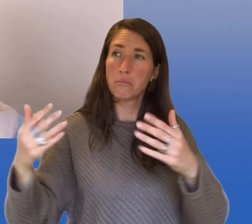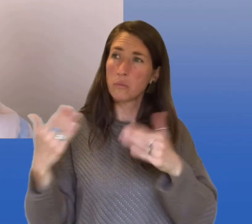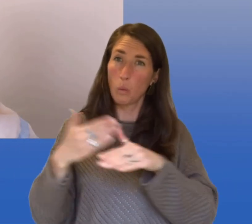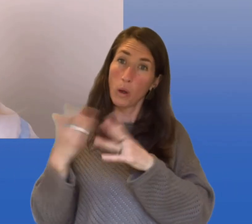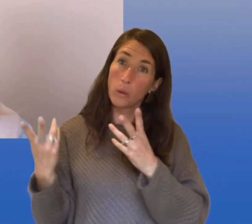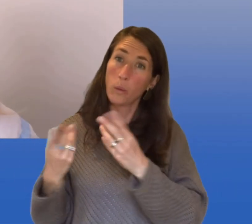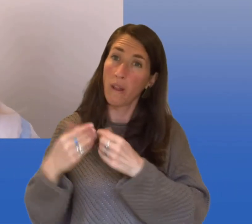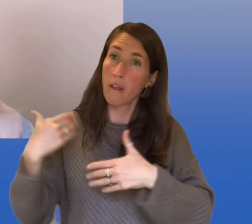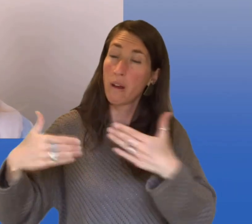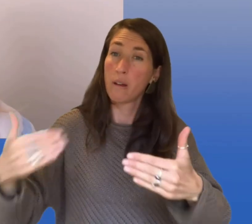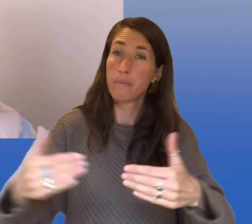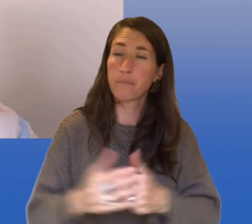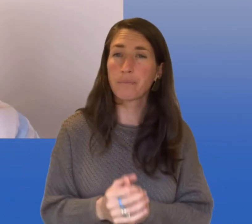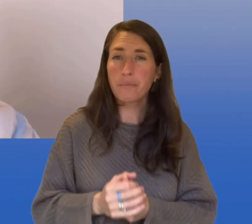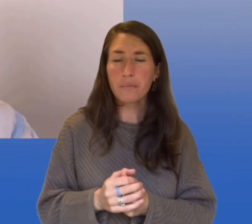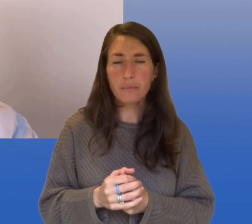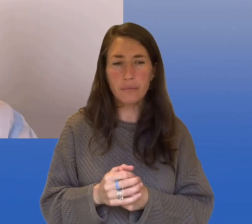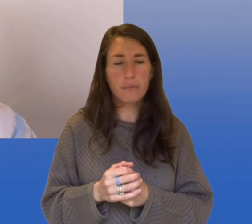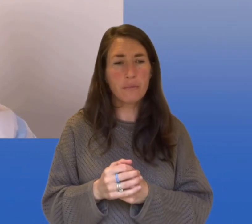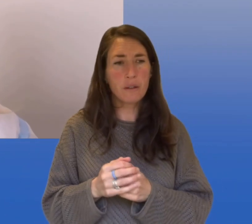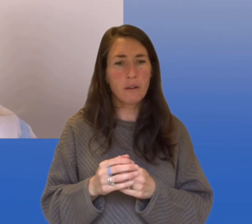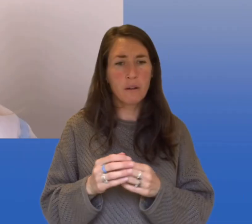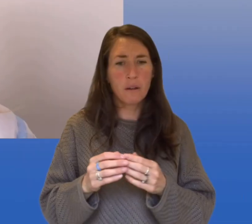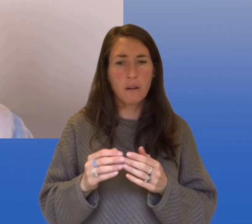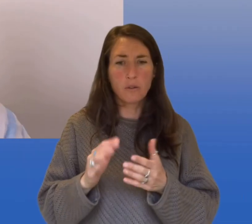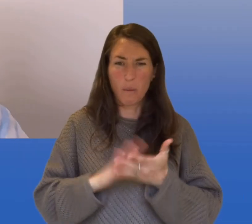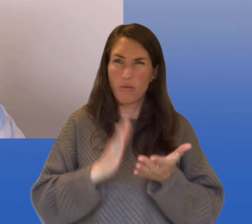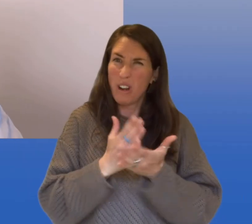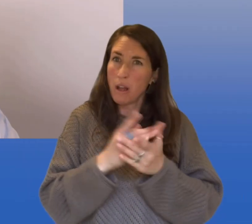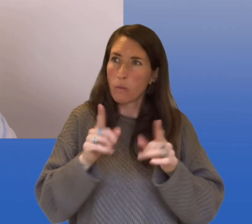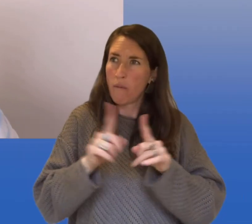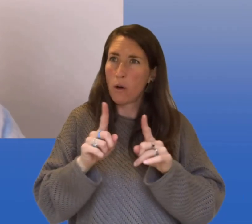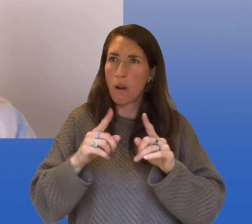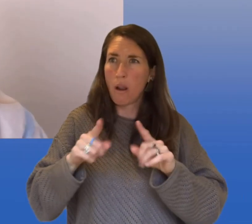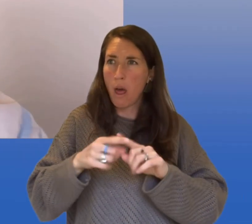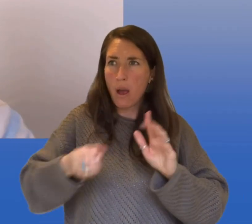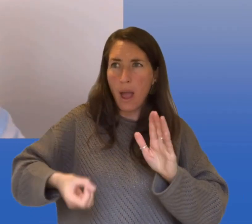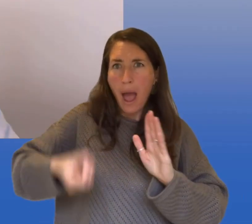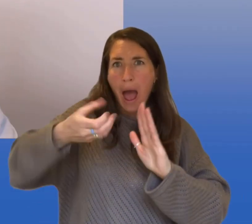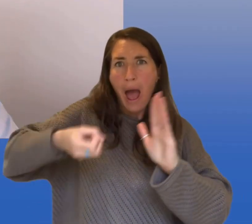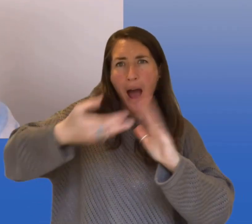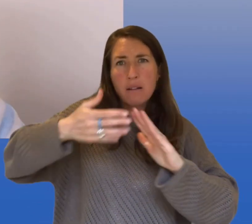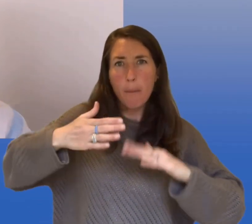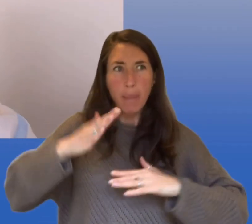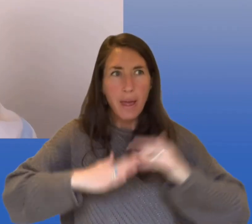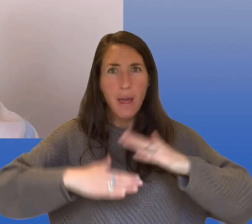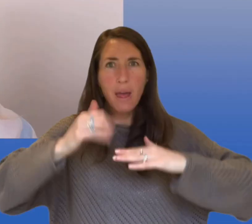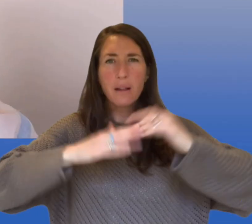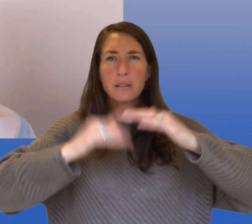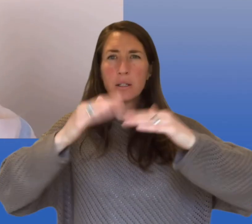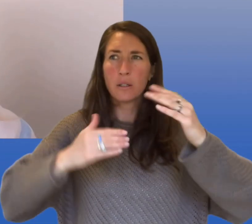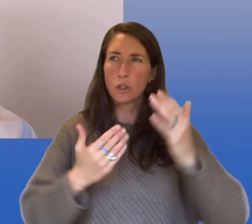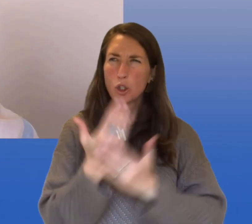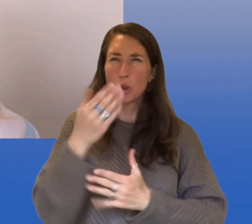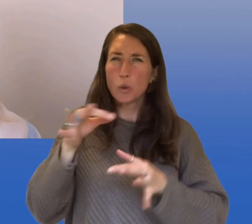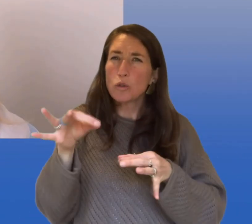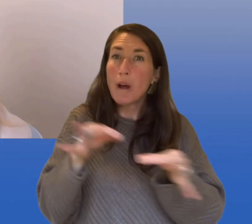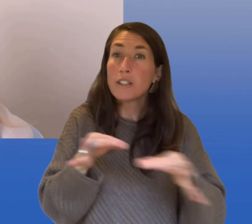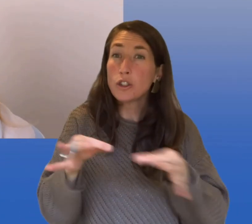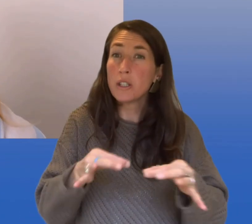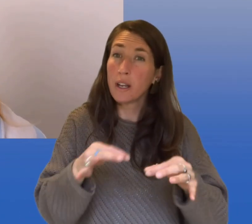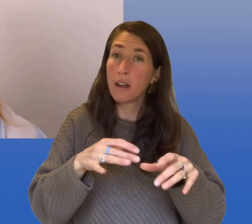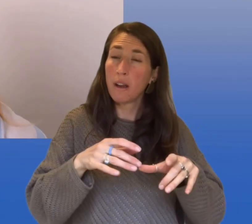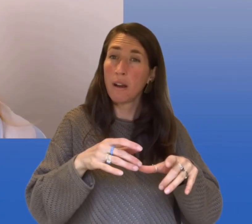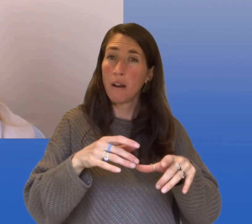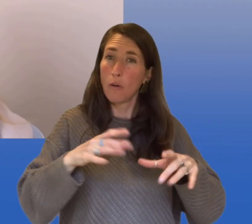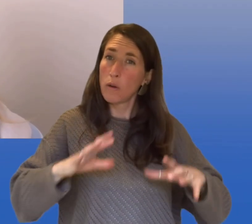too. So it won't take away anything from Together We Care, it really will build on that. It will be a refreshed strategy. And as part